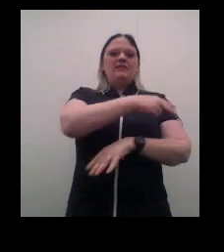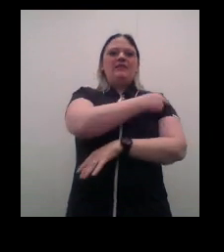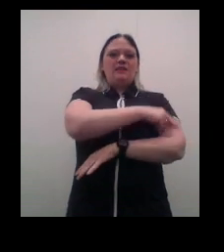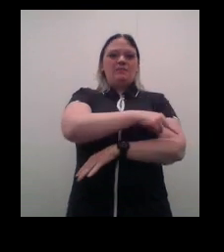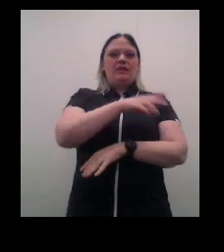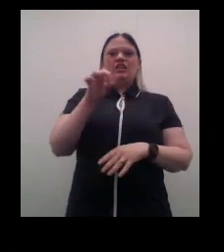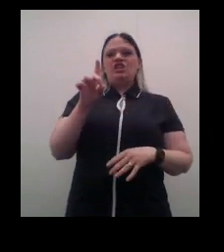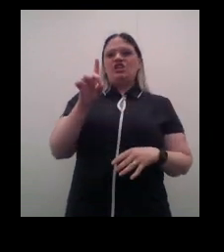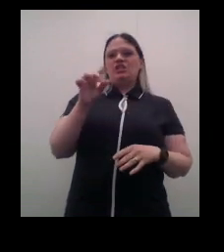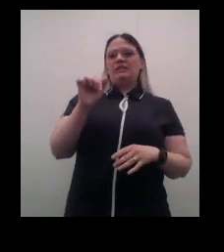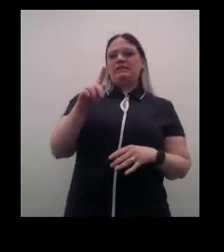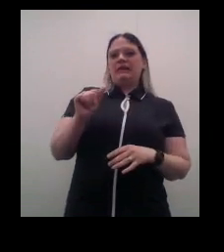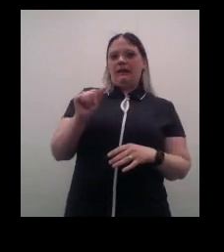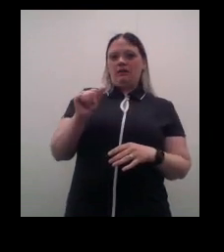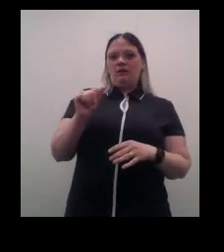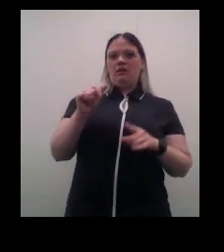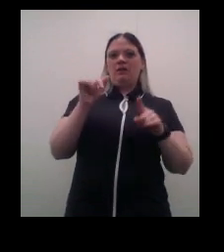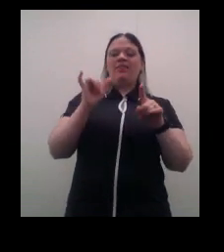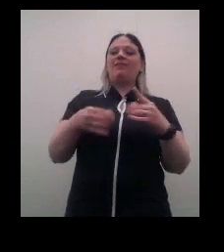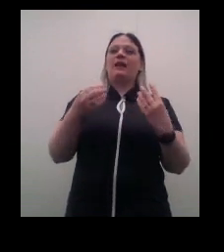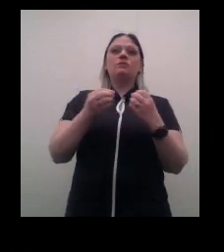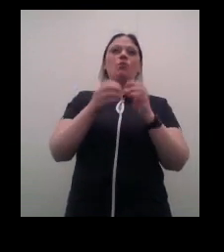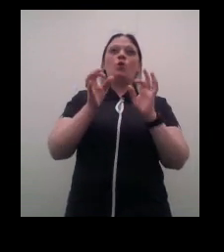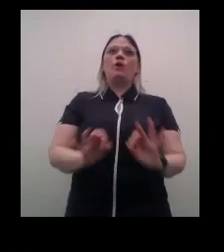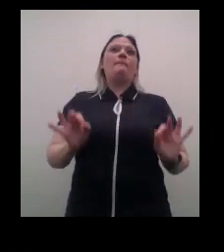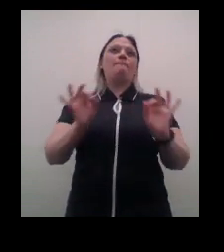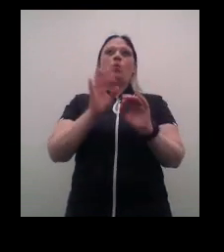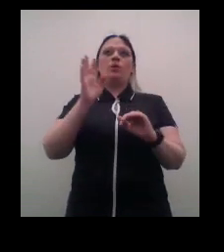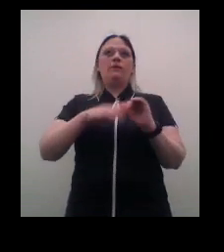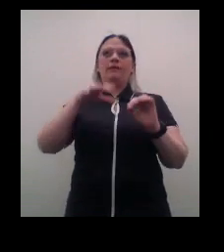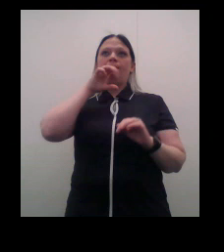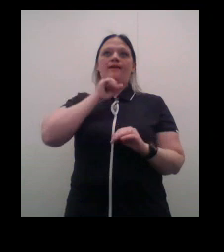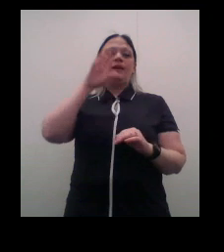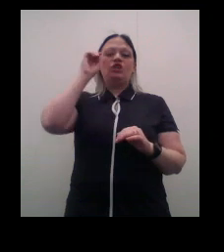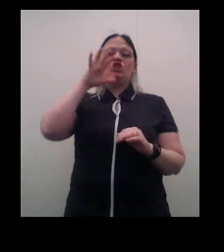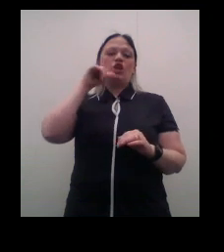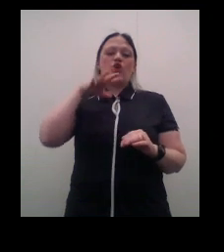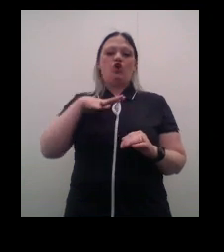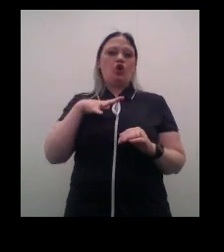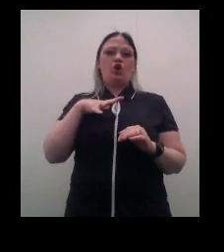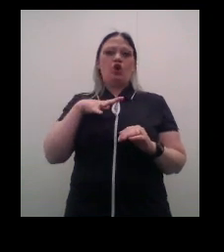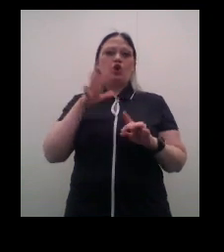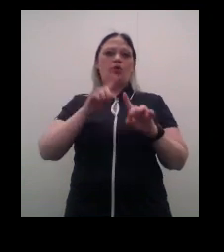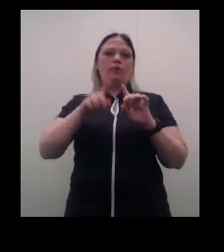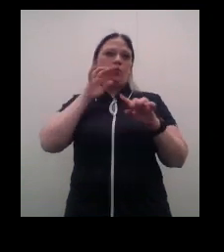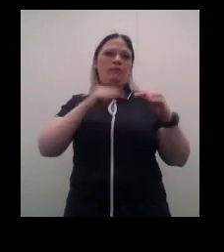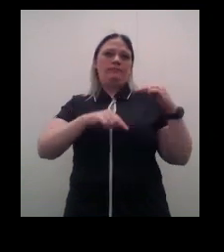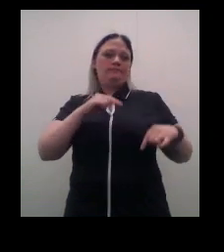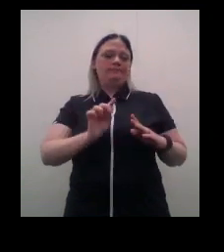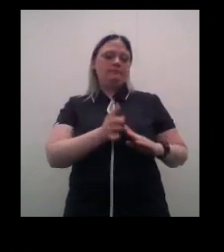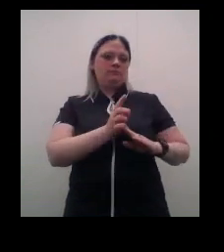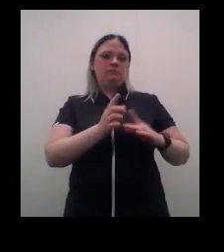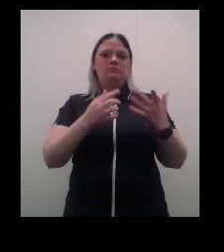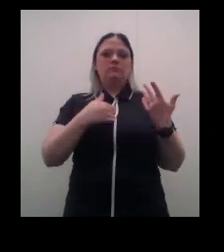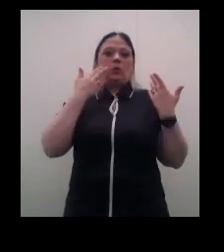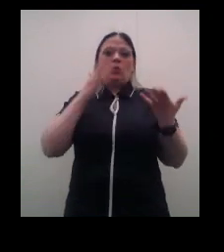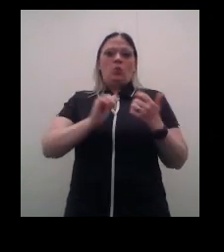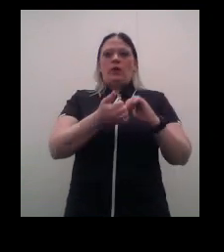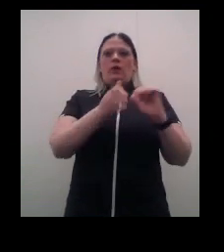data, which is more important than any of the age and gender data, which I think we'll go back to in just a second. I don't know how that got on